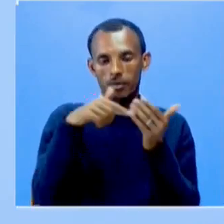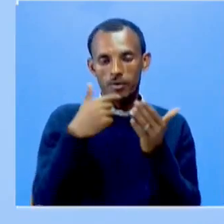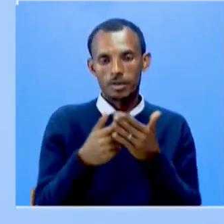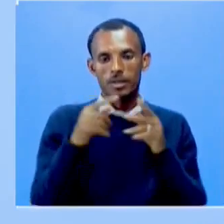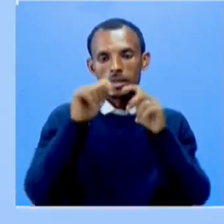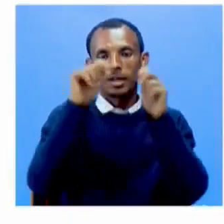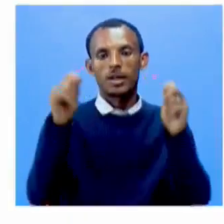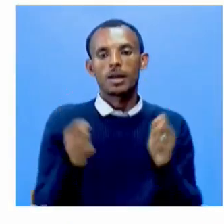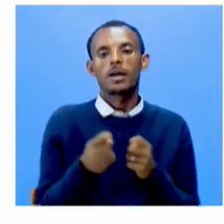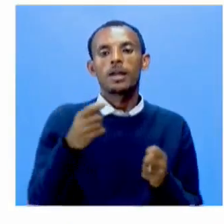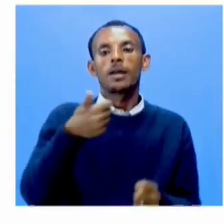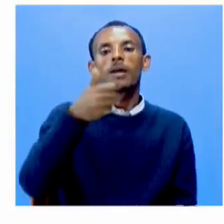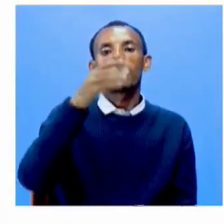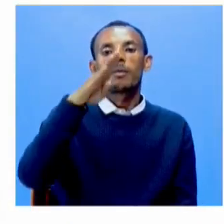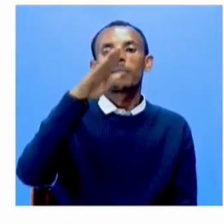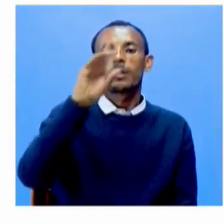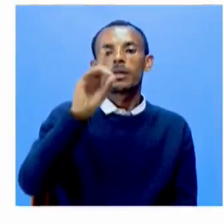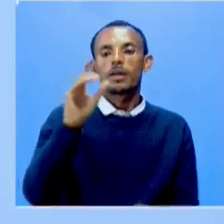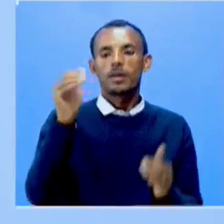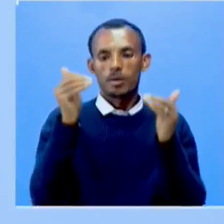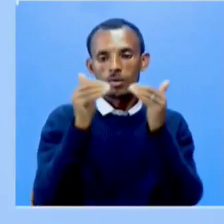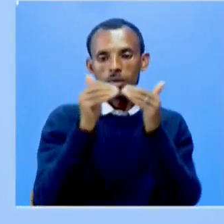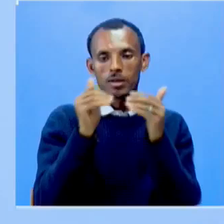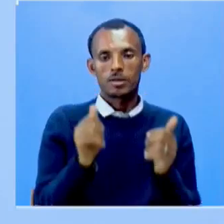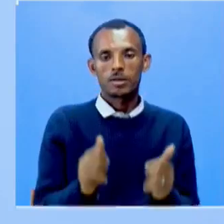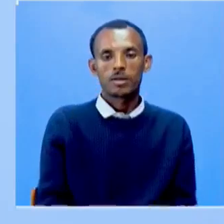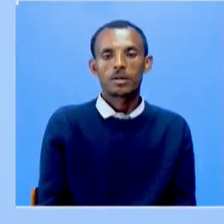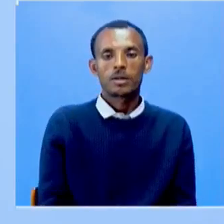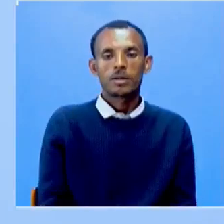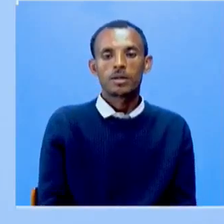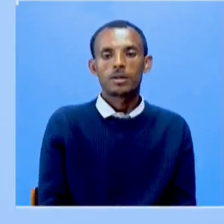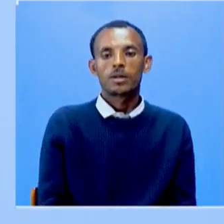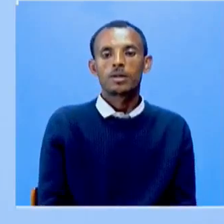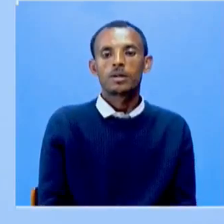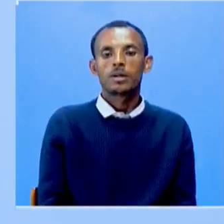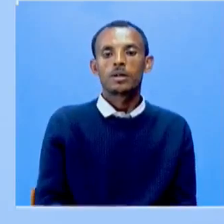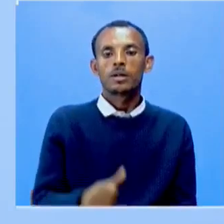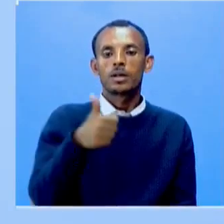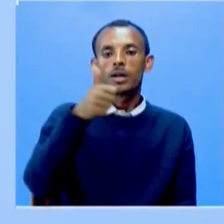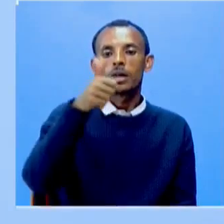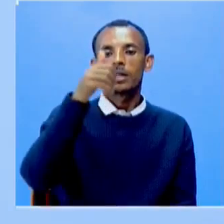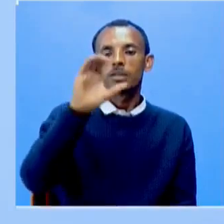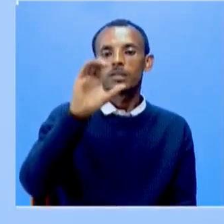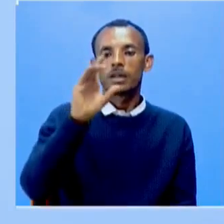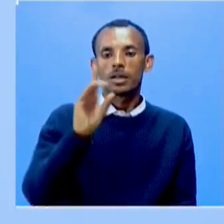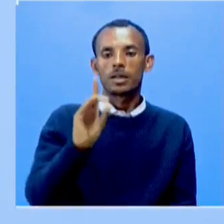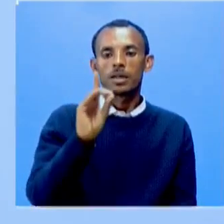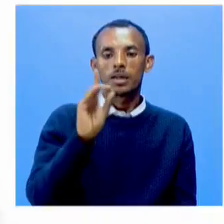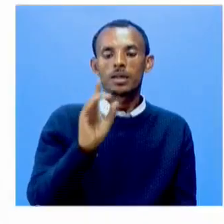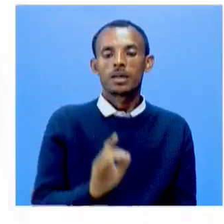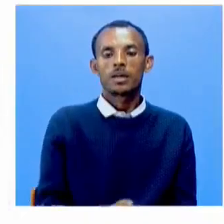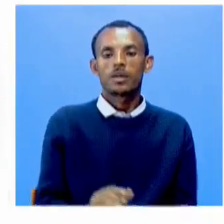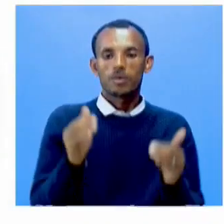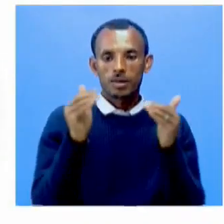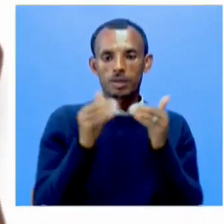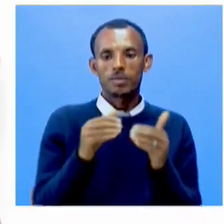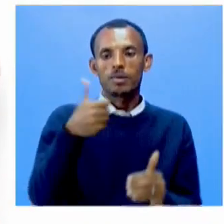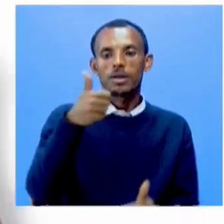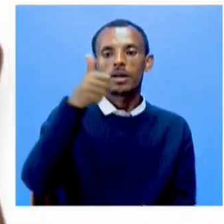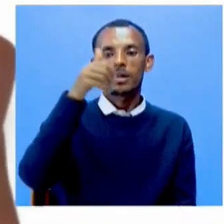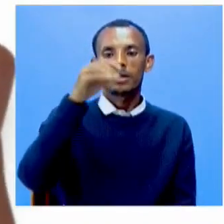triangle ABD is this congruent to ABD, it's ACD. Congruent triangle